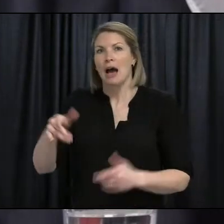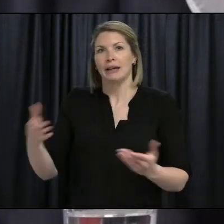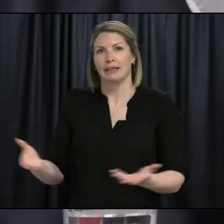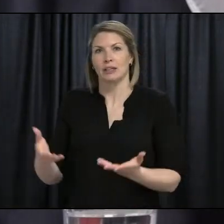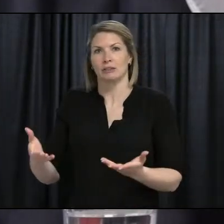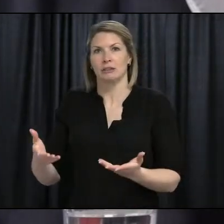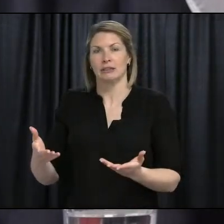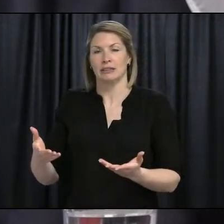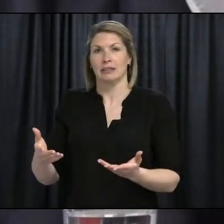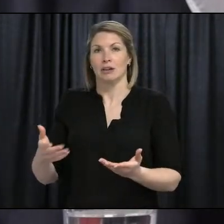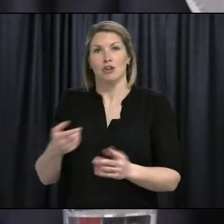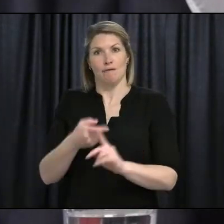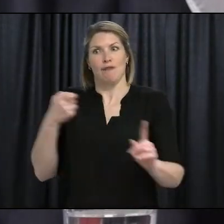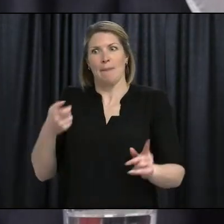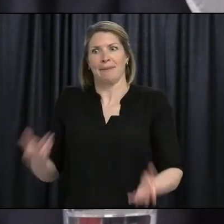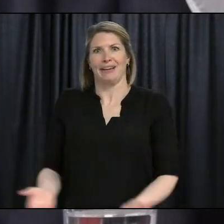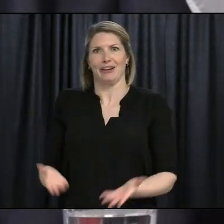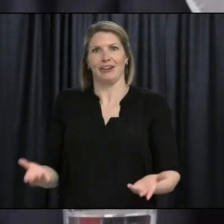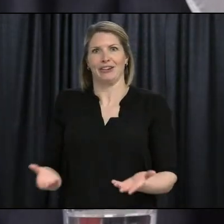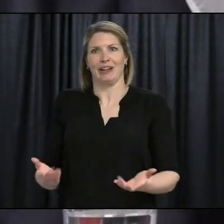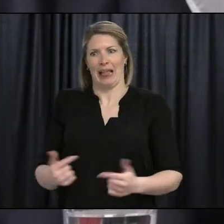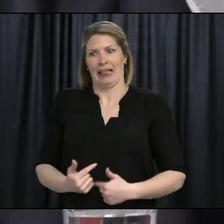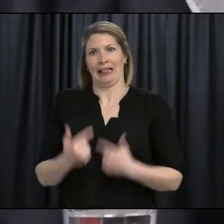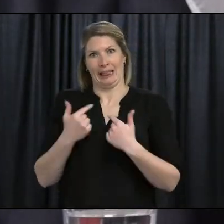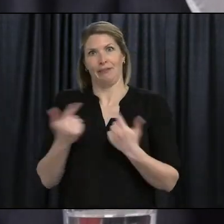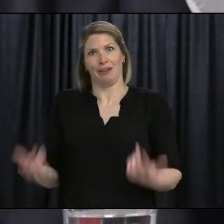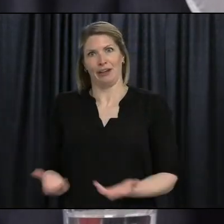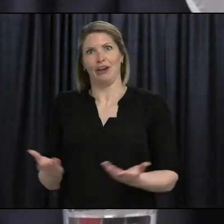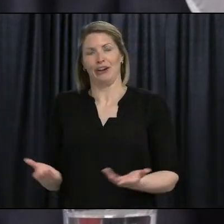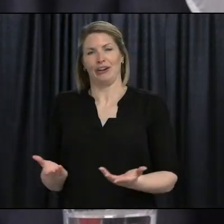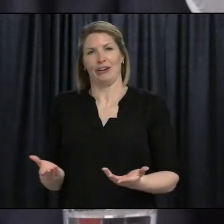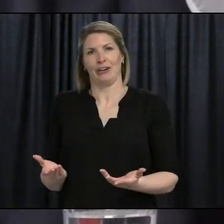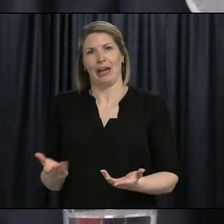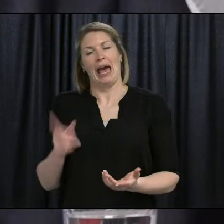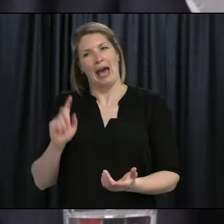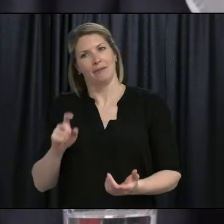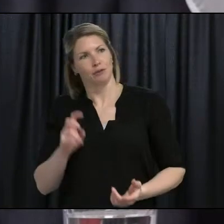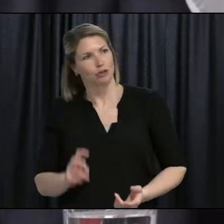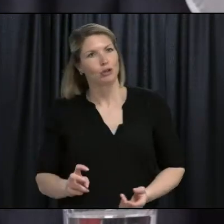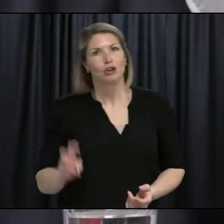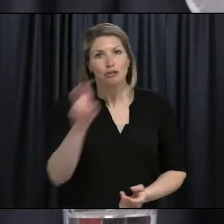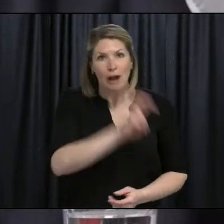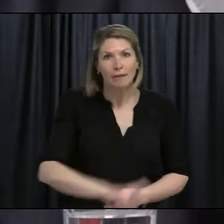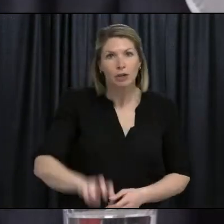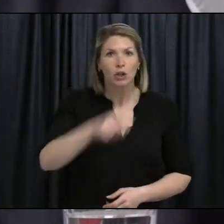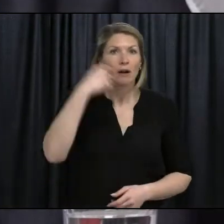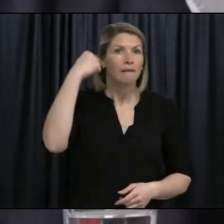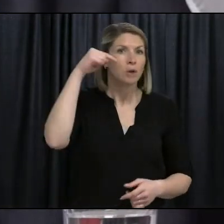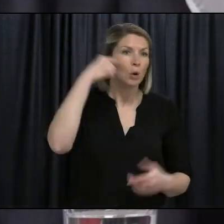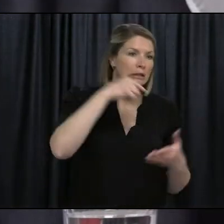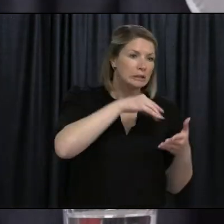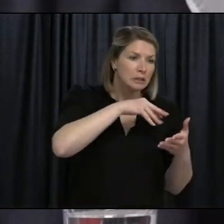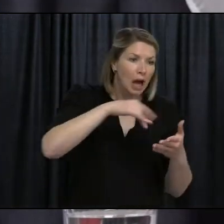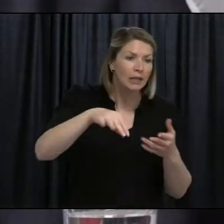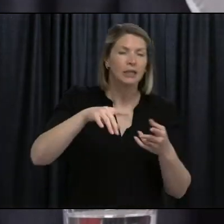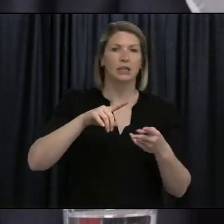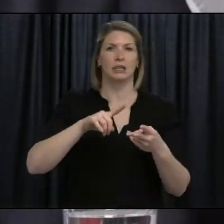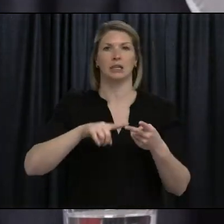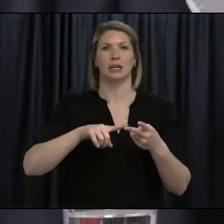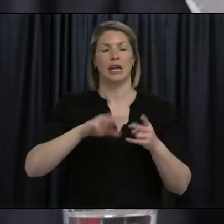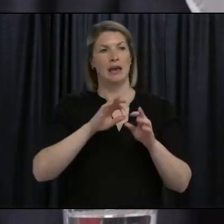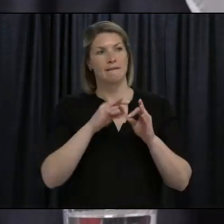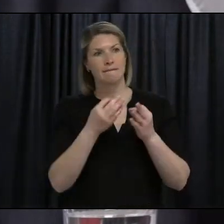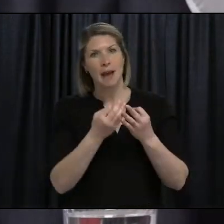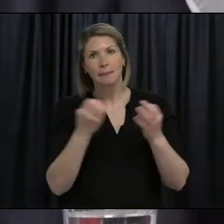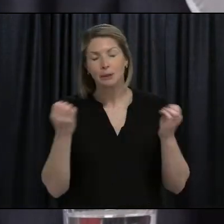They live here, and they have traveled for a variety of reasons. They've traveled for study, they've traveled elsewhere for